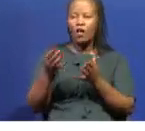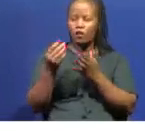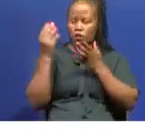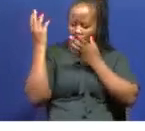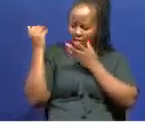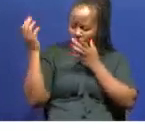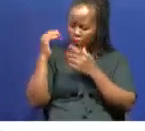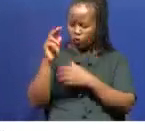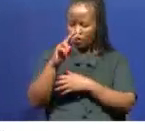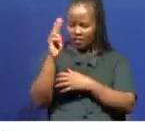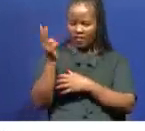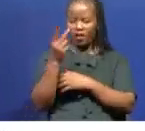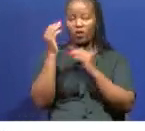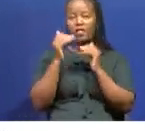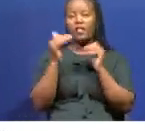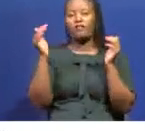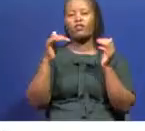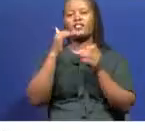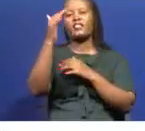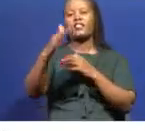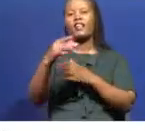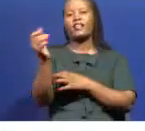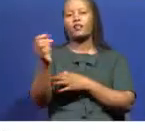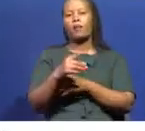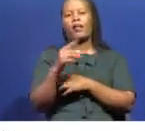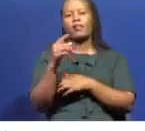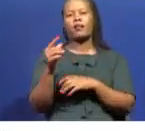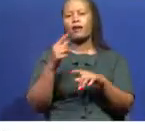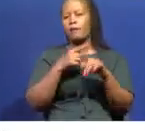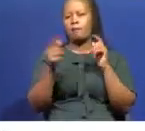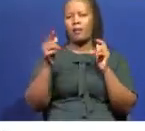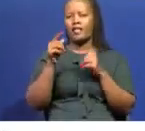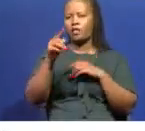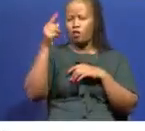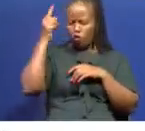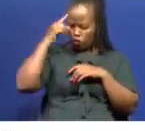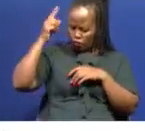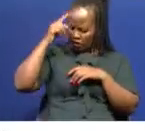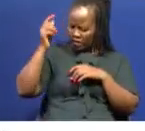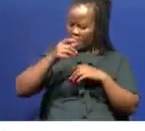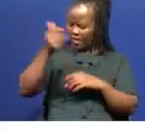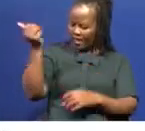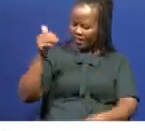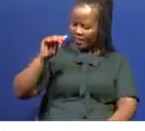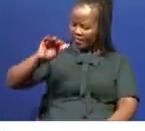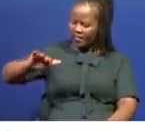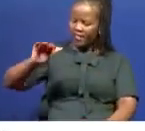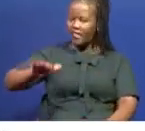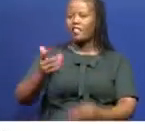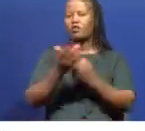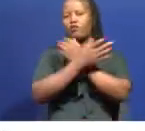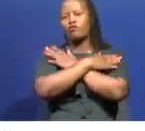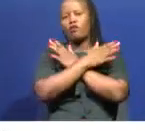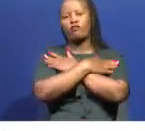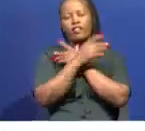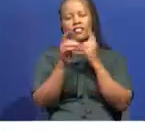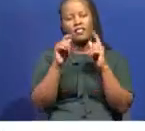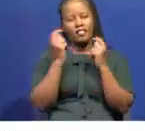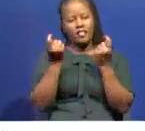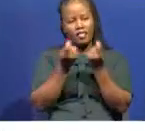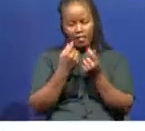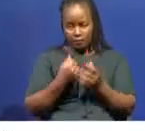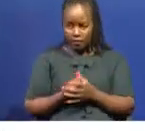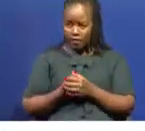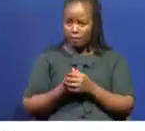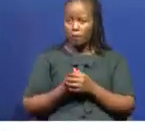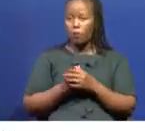be later on next month. But what do you make of the three of you, of the rest of your counterparts who are also in the team? Yeah,